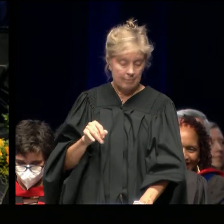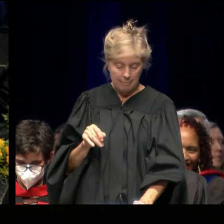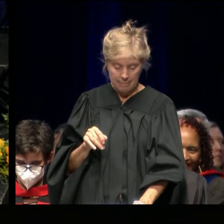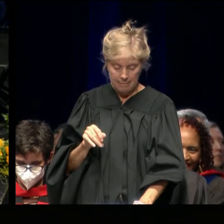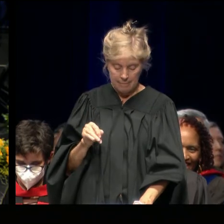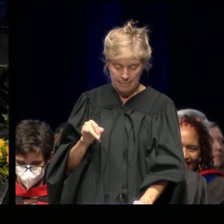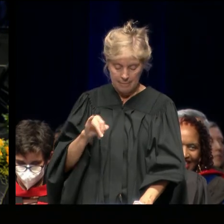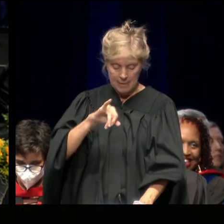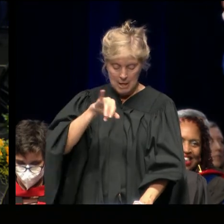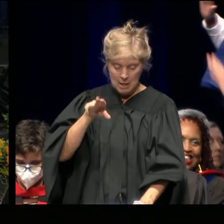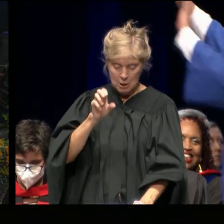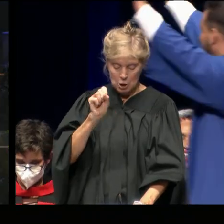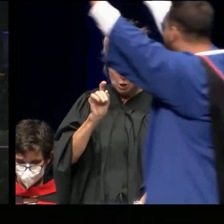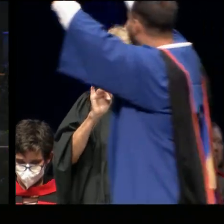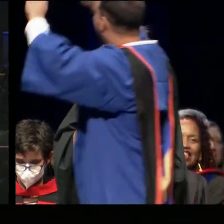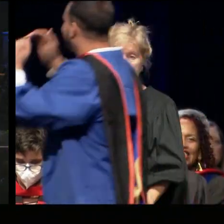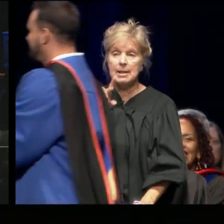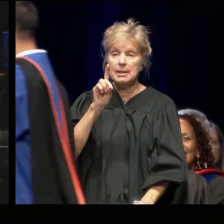Justin Da Silva.